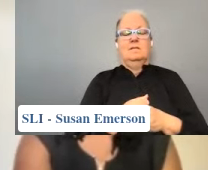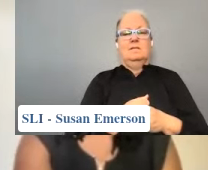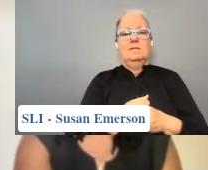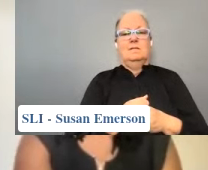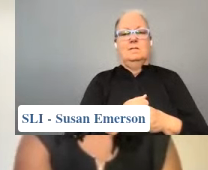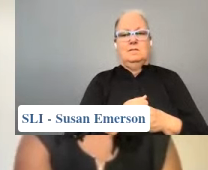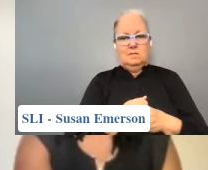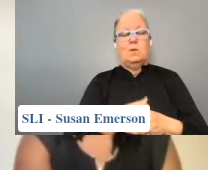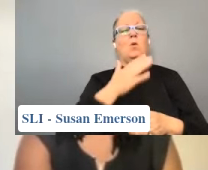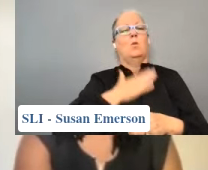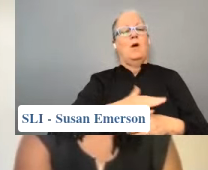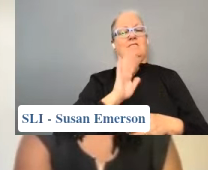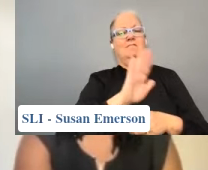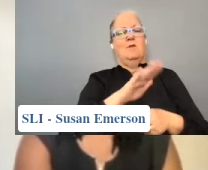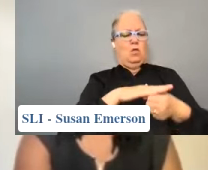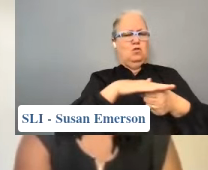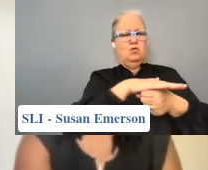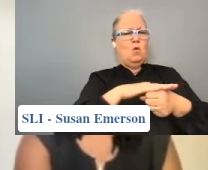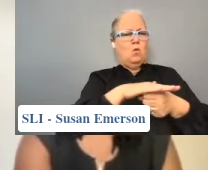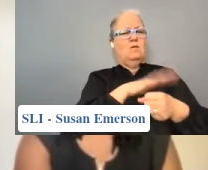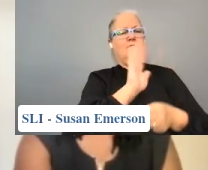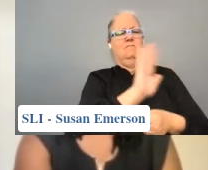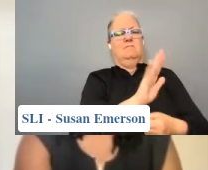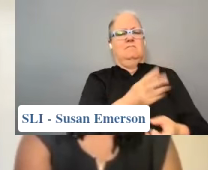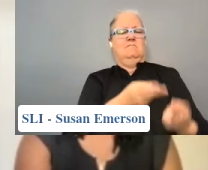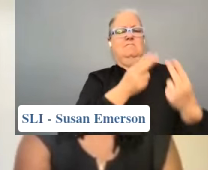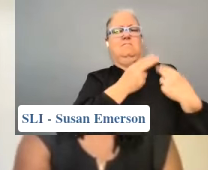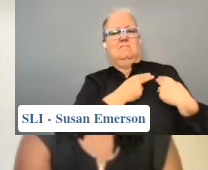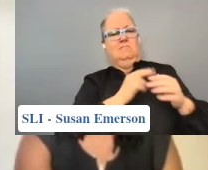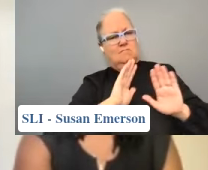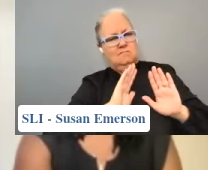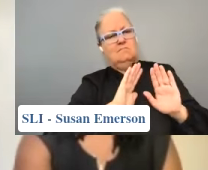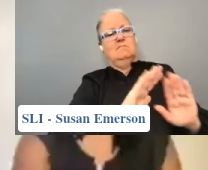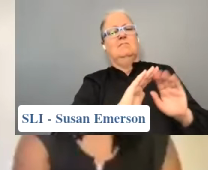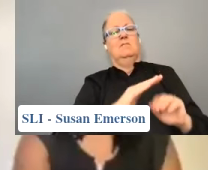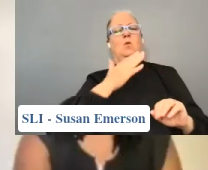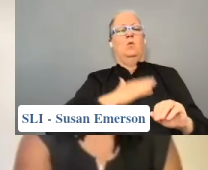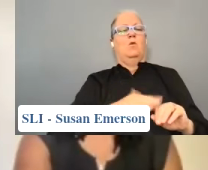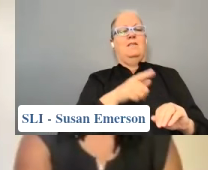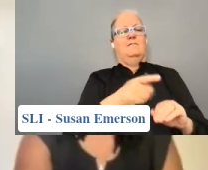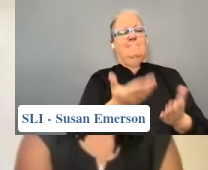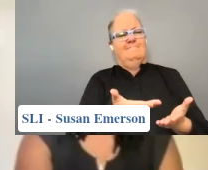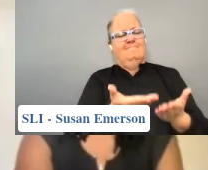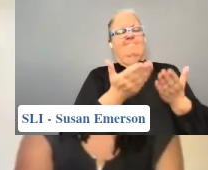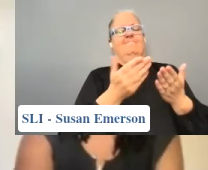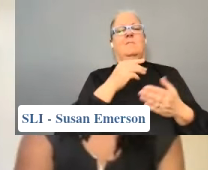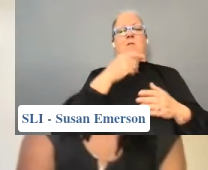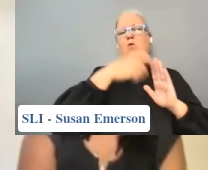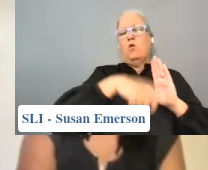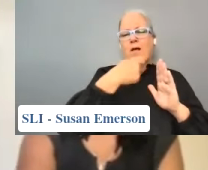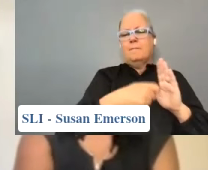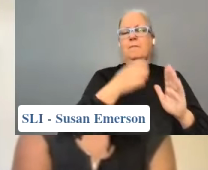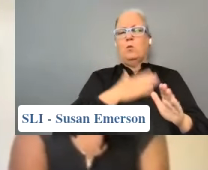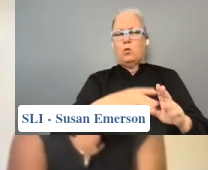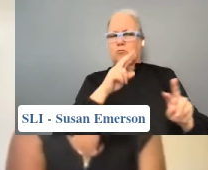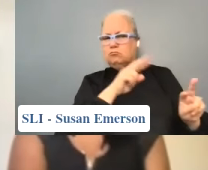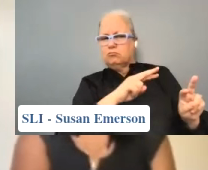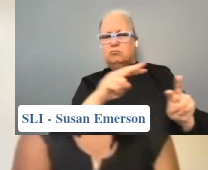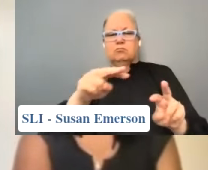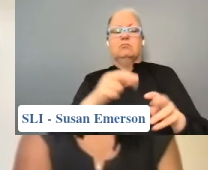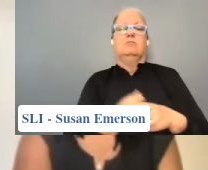maintain quality and fidelity to implementation at scale. The objective of the